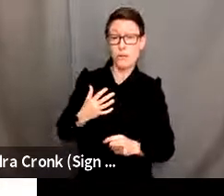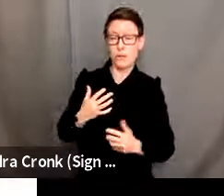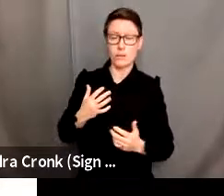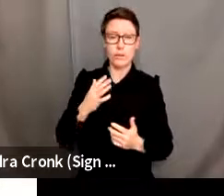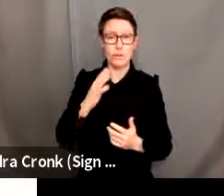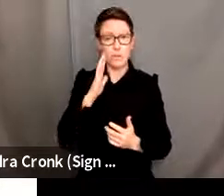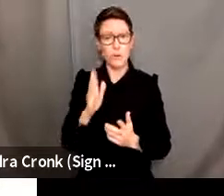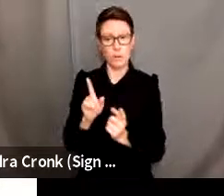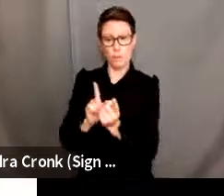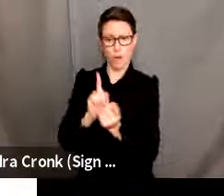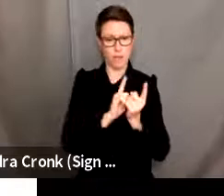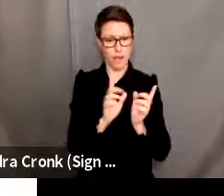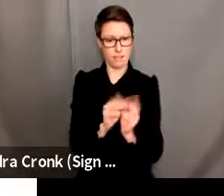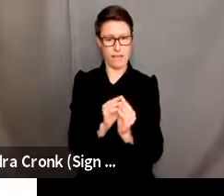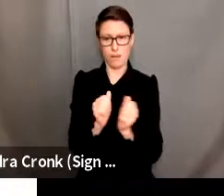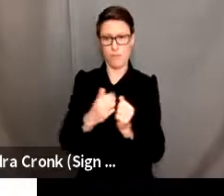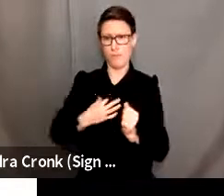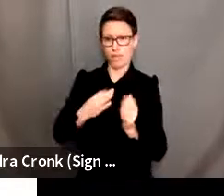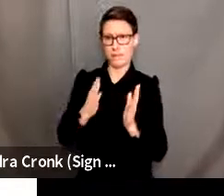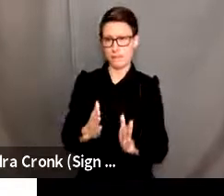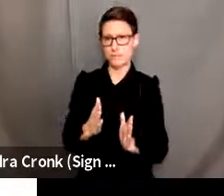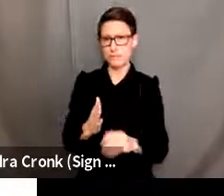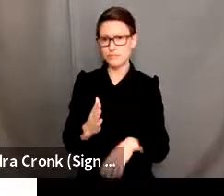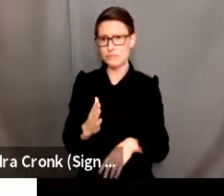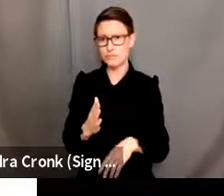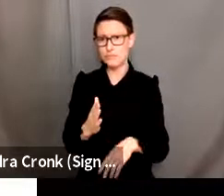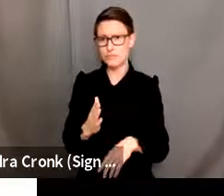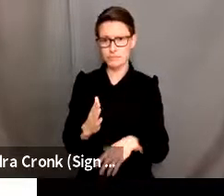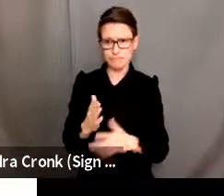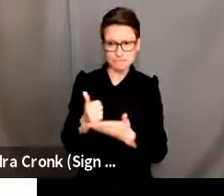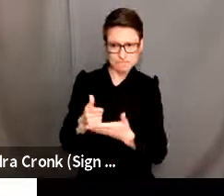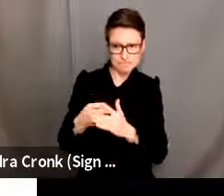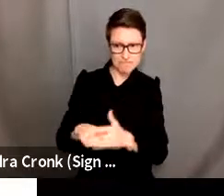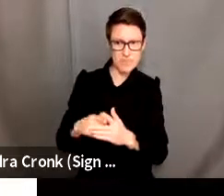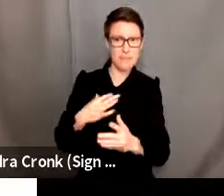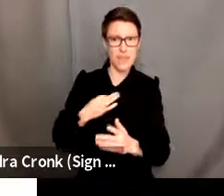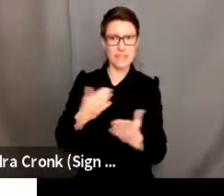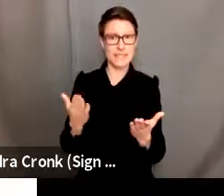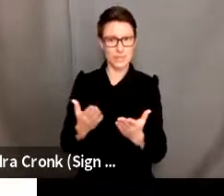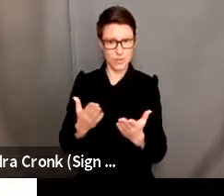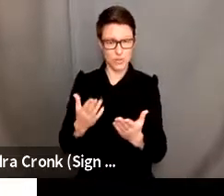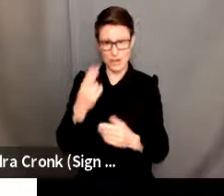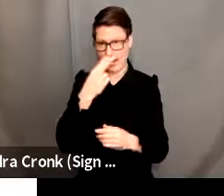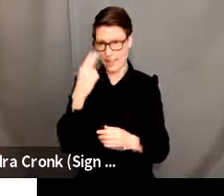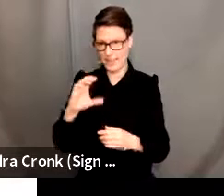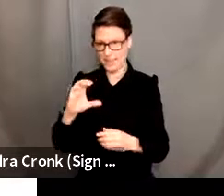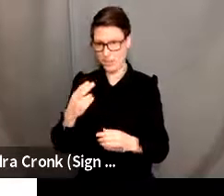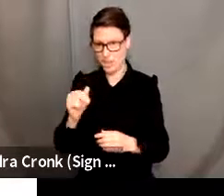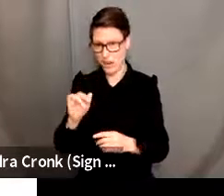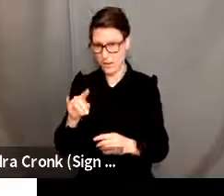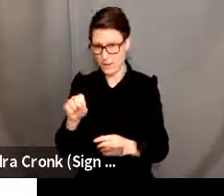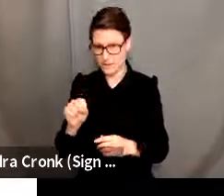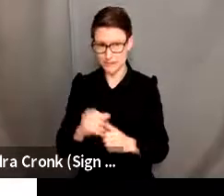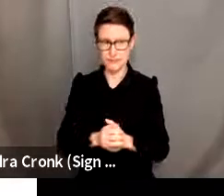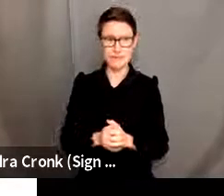meetings with our volunteers and getting them started to volunteer with us here at Catholic Charities. And be assured